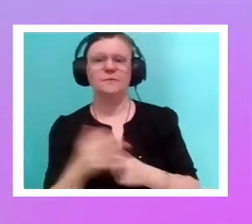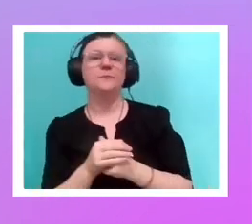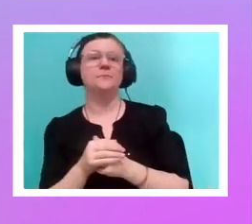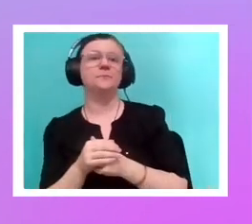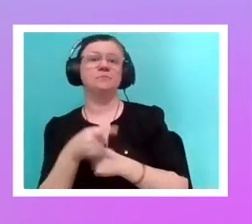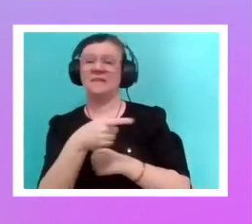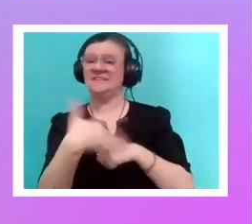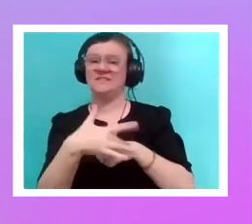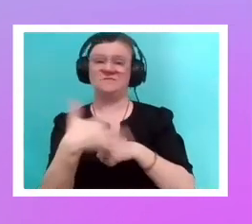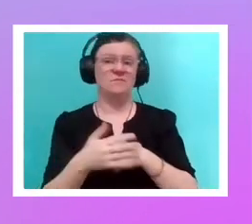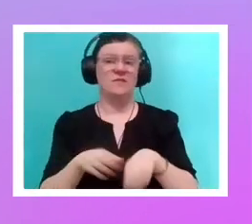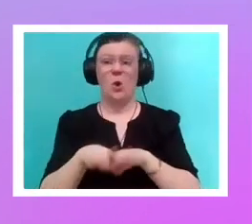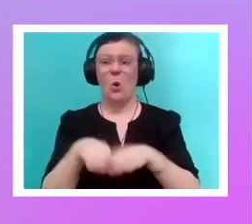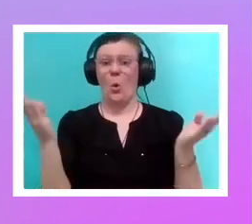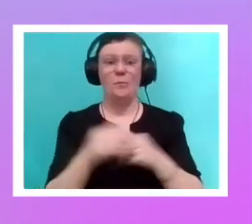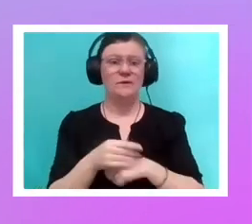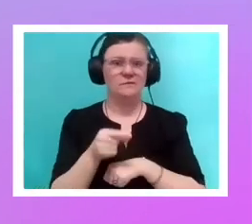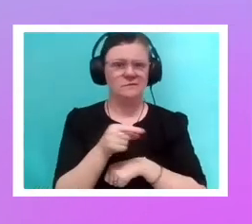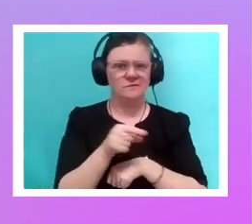open source at